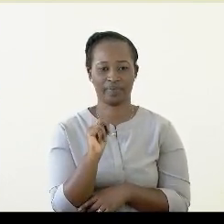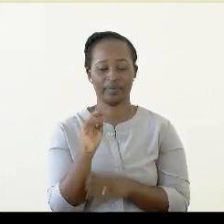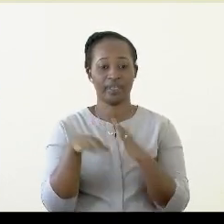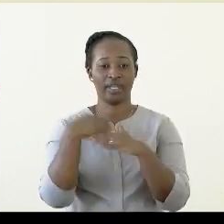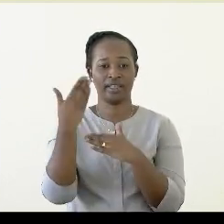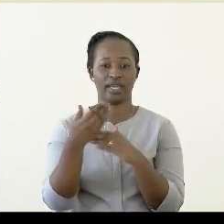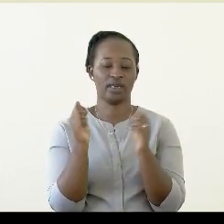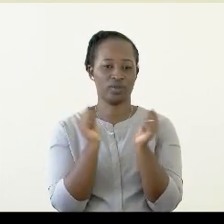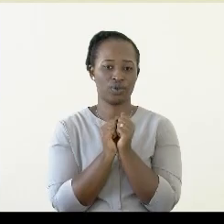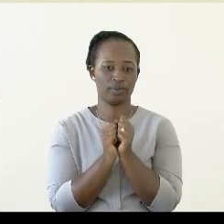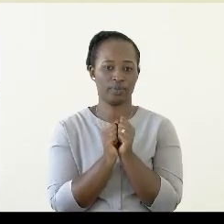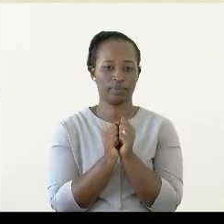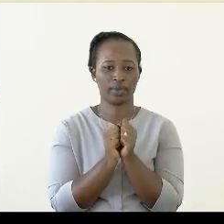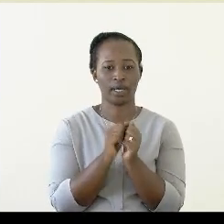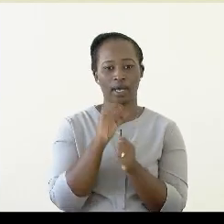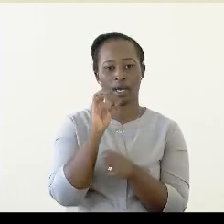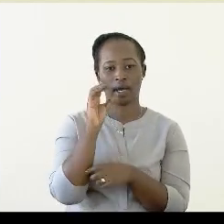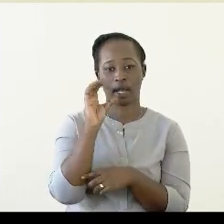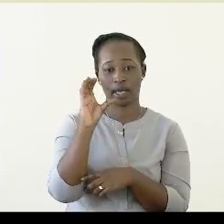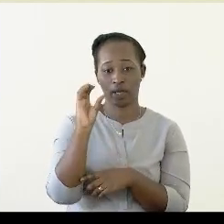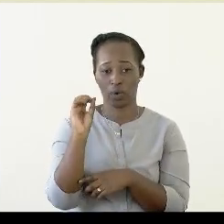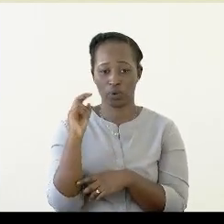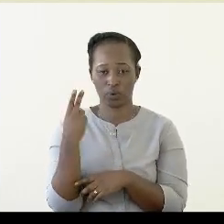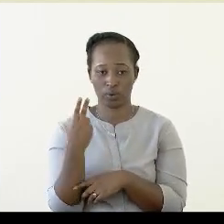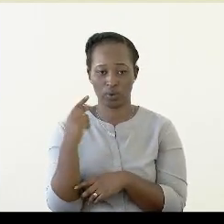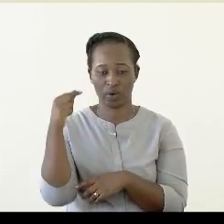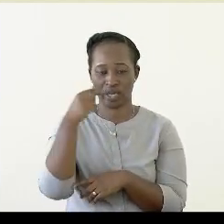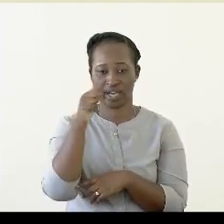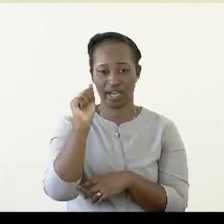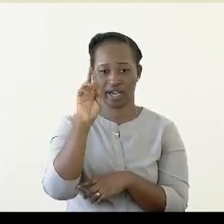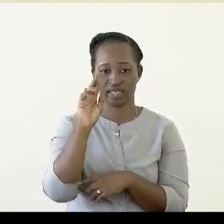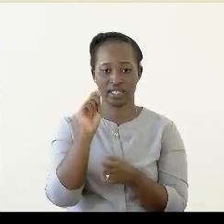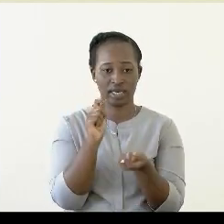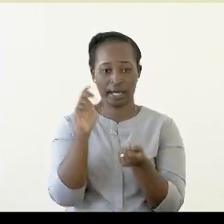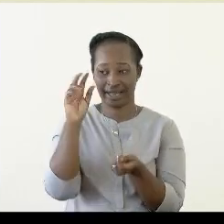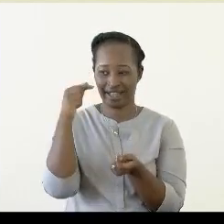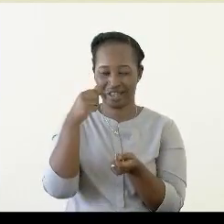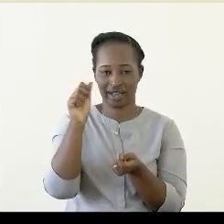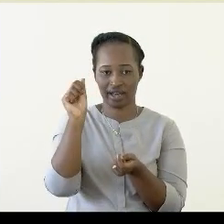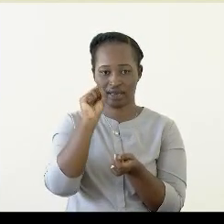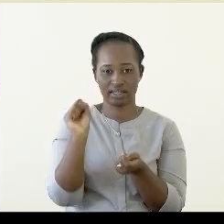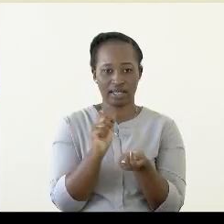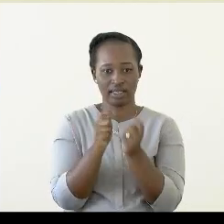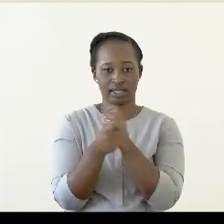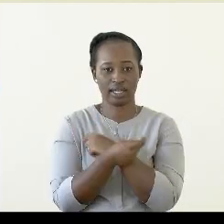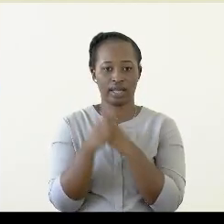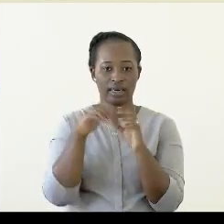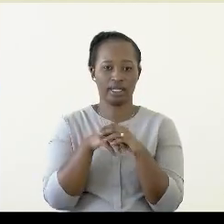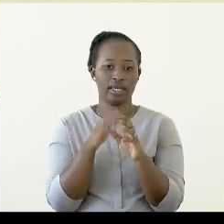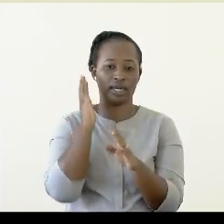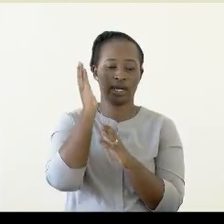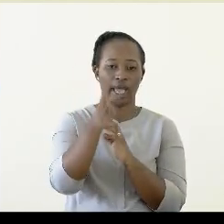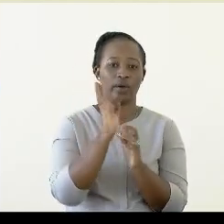carbon dioxide gas turns lime water to A, milky white, B,